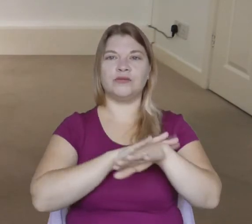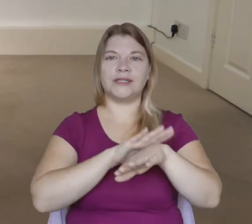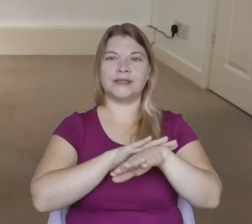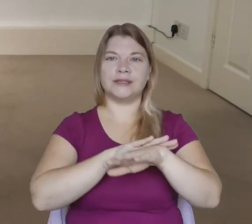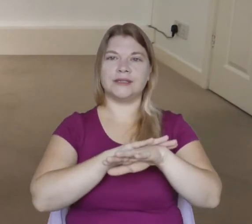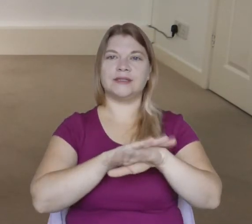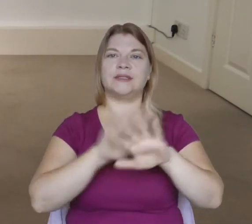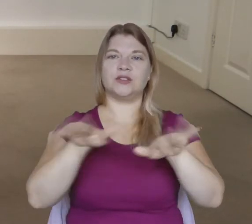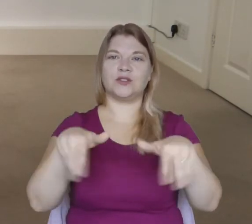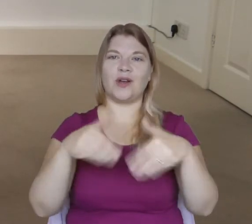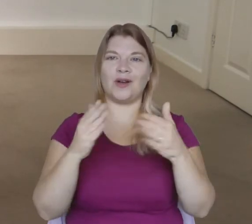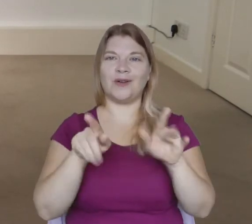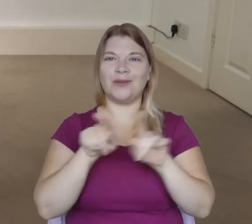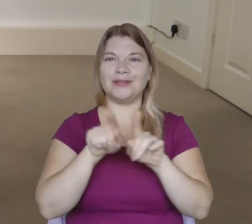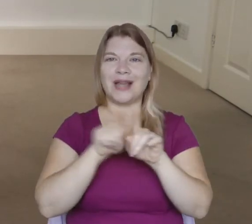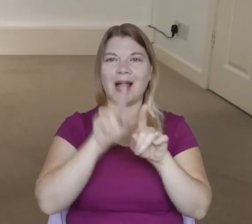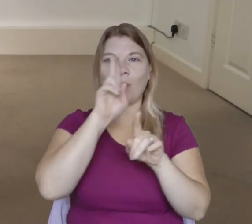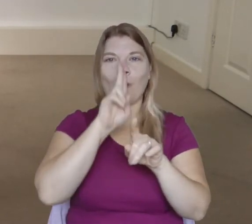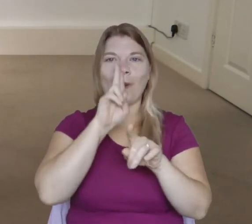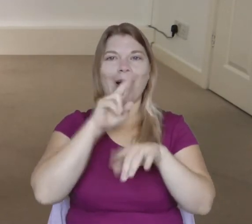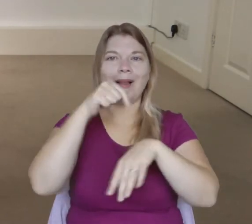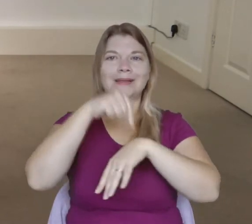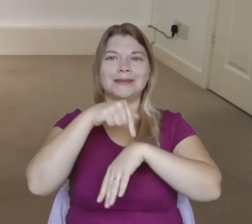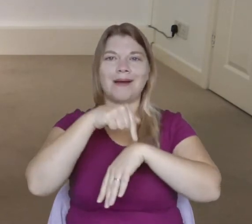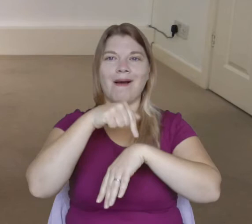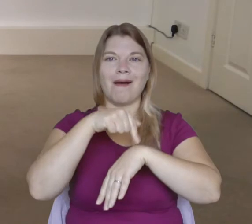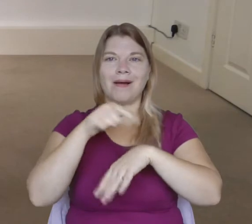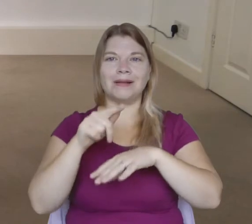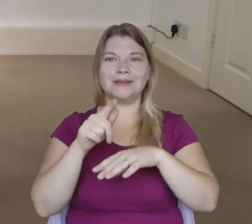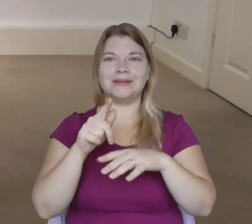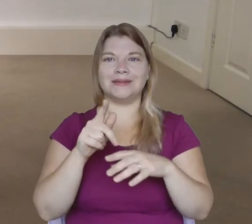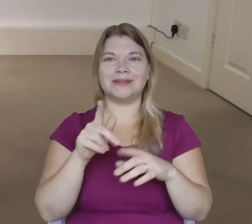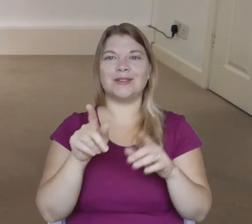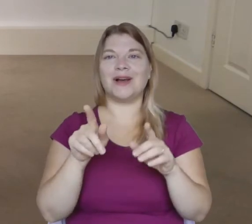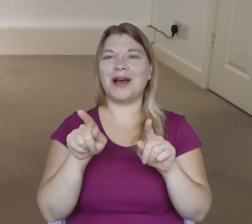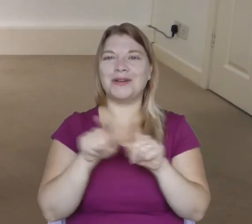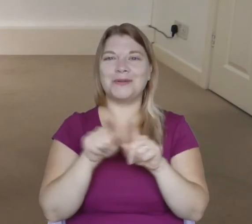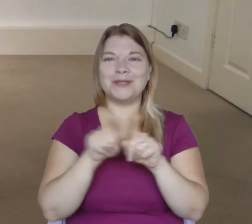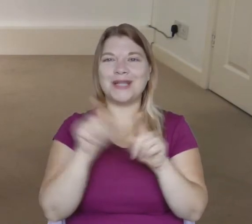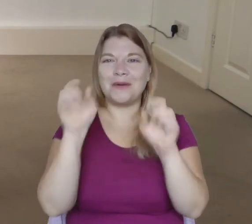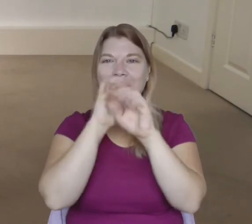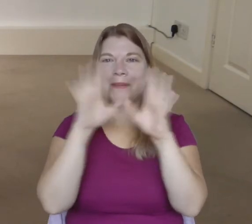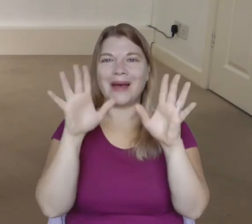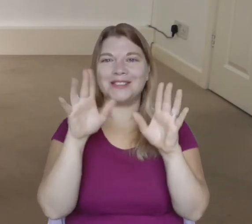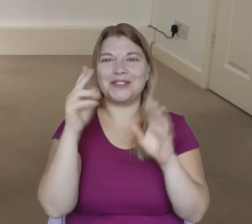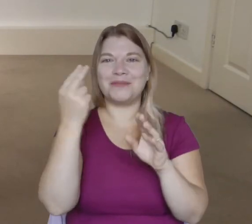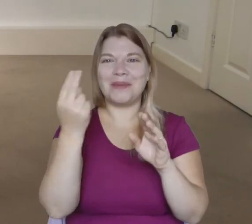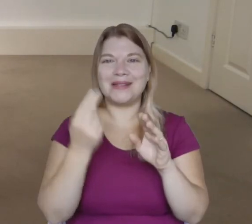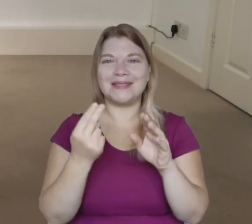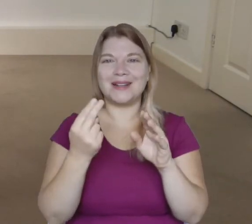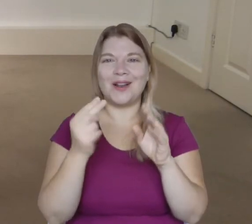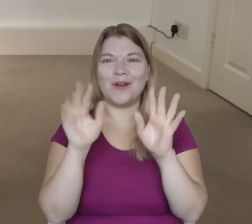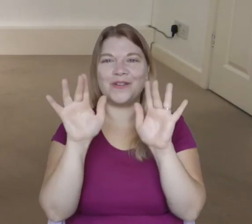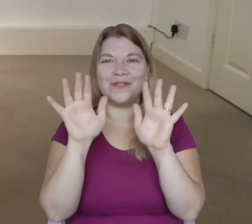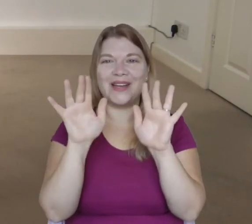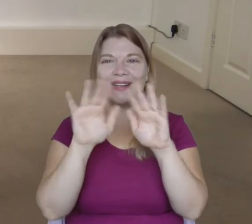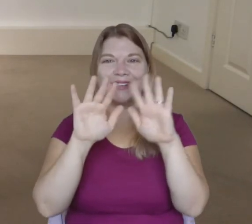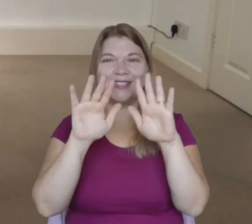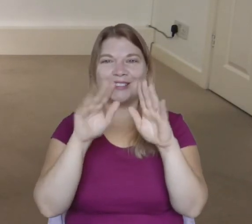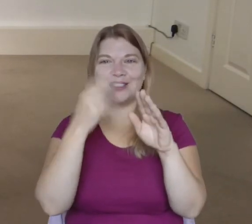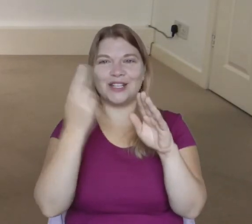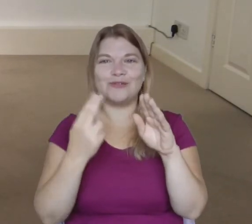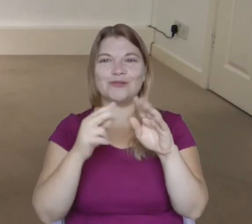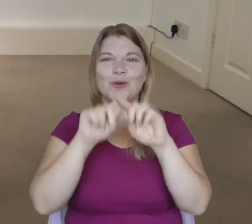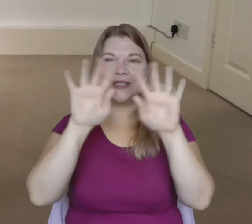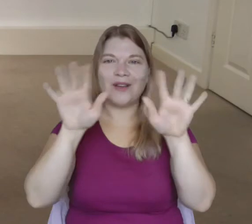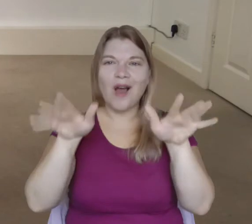So imagine oiling that wrist joint as if you've got pencils on the end of your fingers and you're drawing circles with the pencils on the